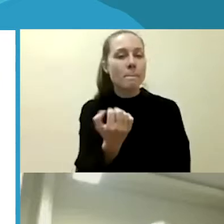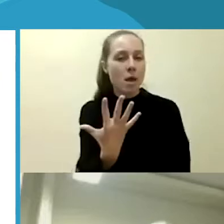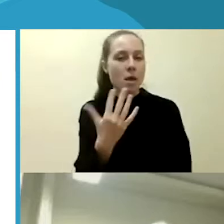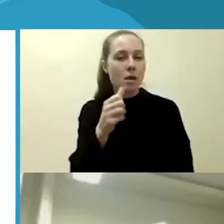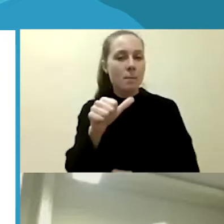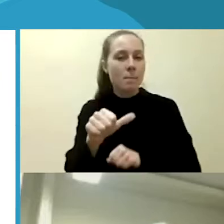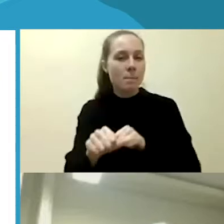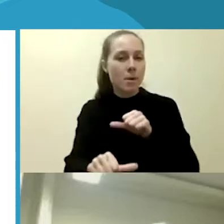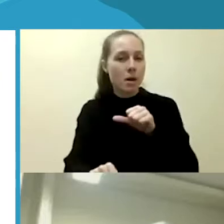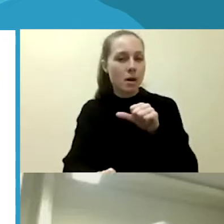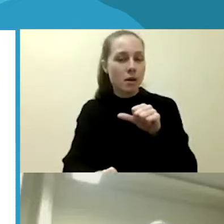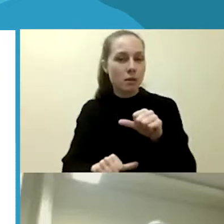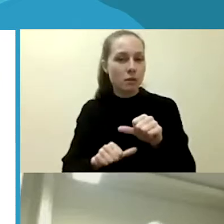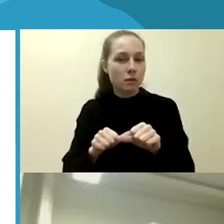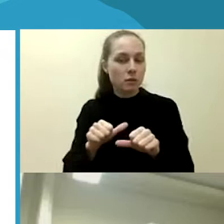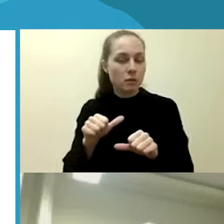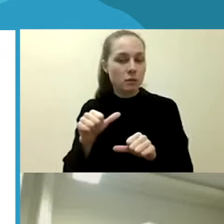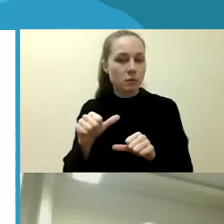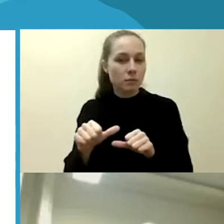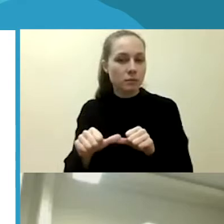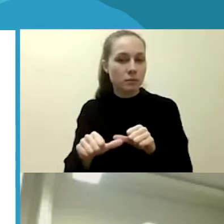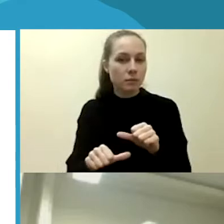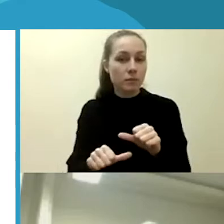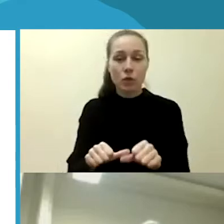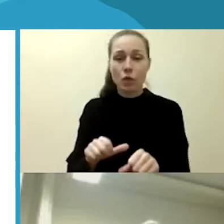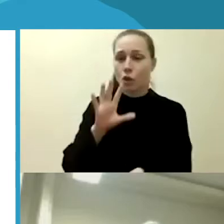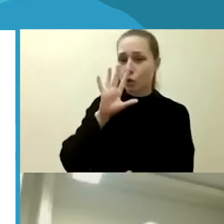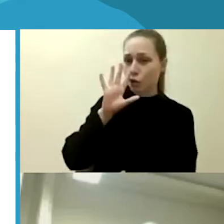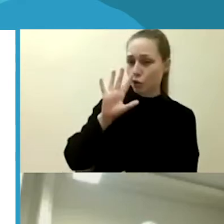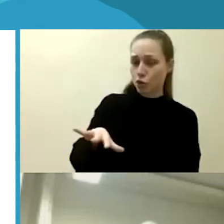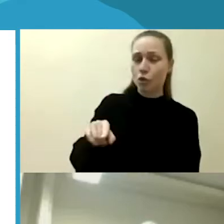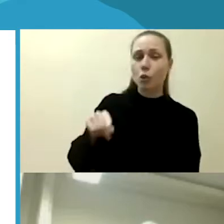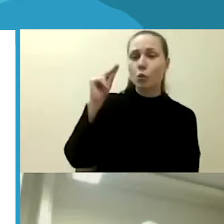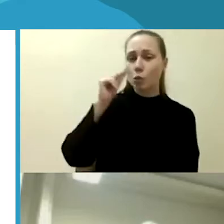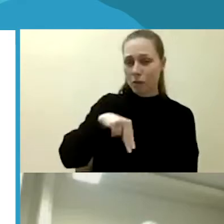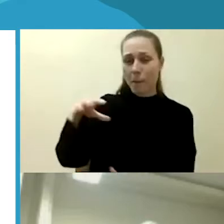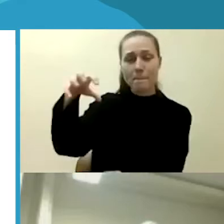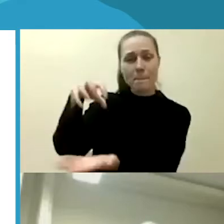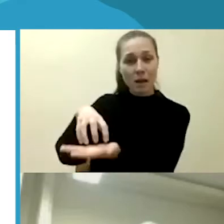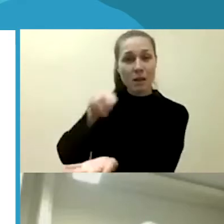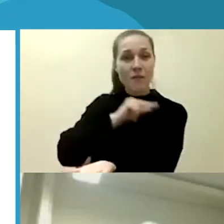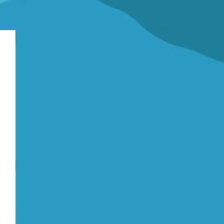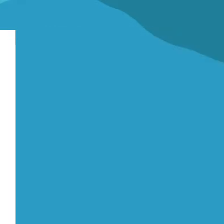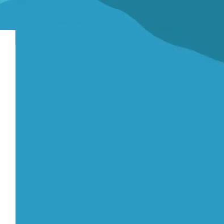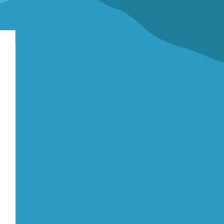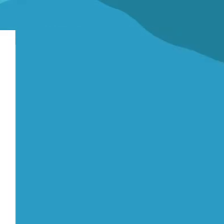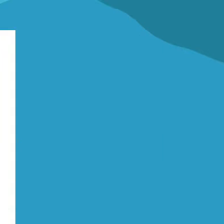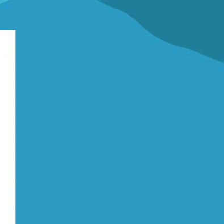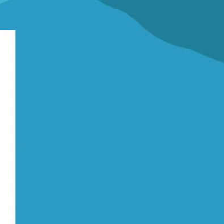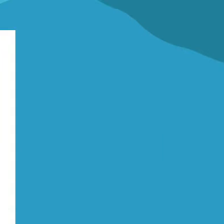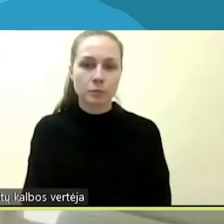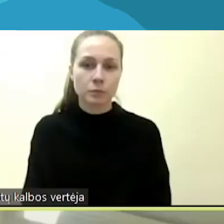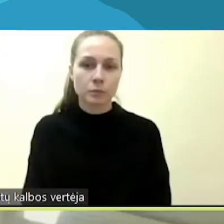hate crime unit. Why did we start it? We should see here why it's not